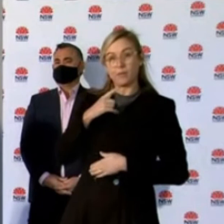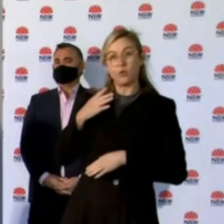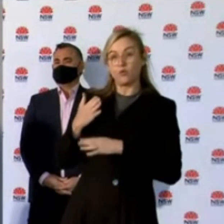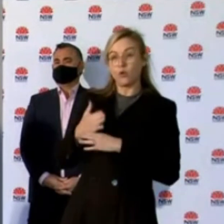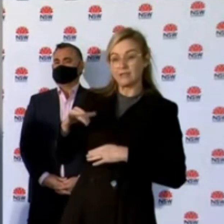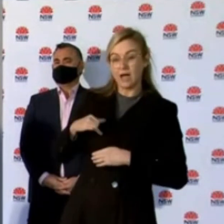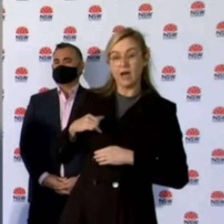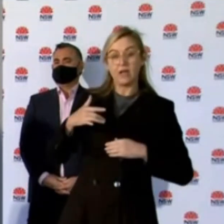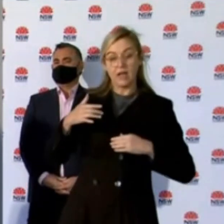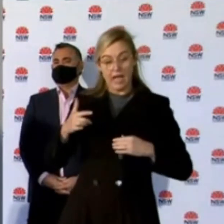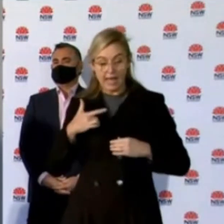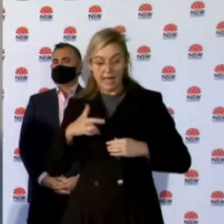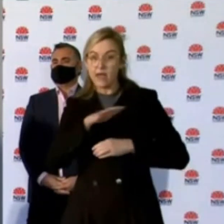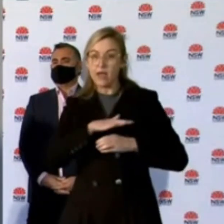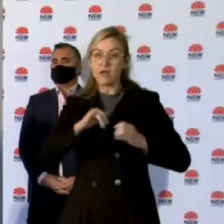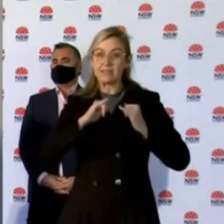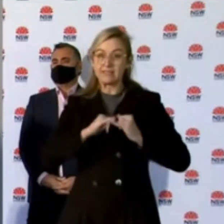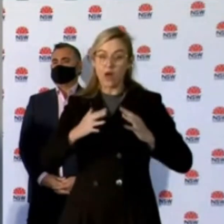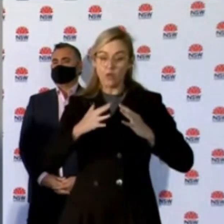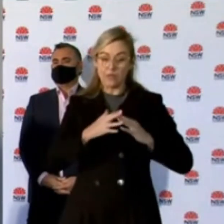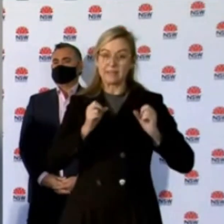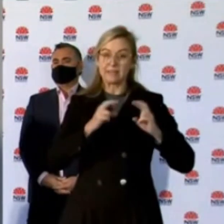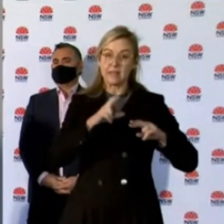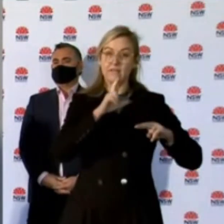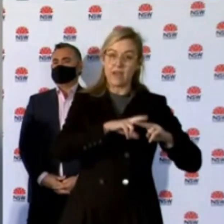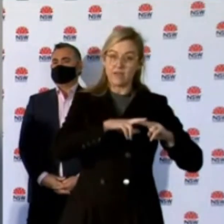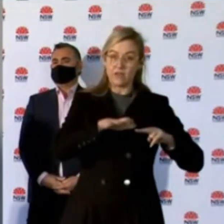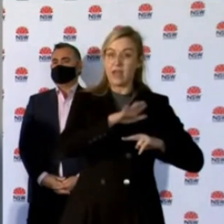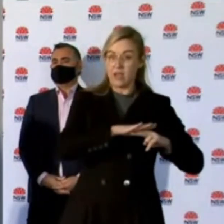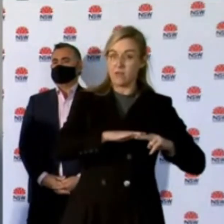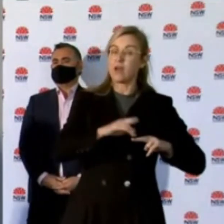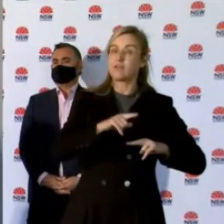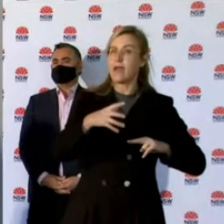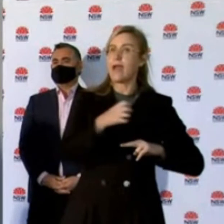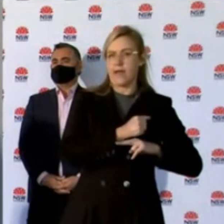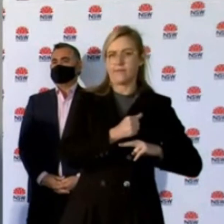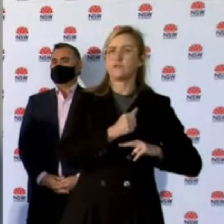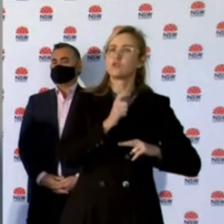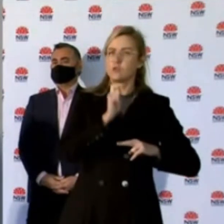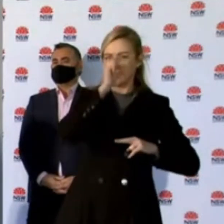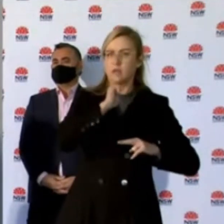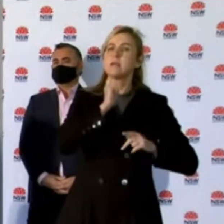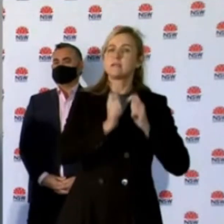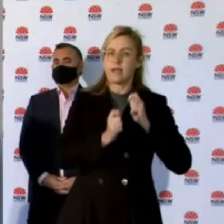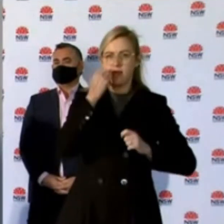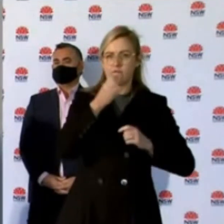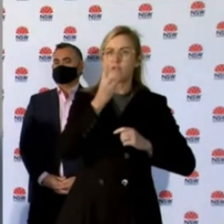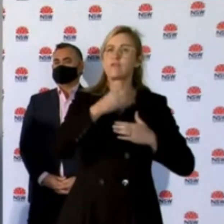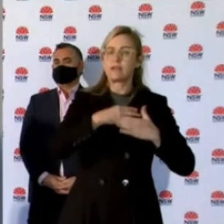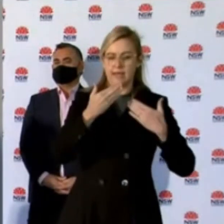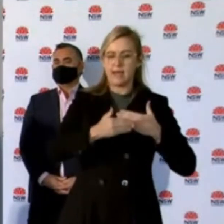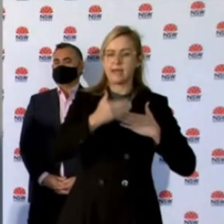from southwestern Sydney. Obviously in Fairfield, everybody is subject to what we call testing every 3 days to make sure we're picking up